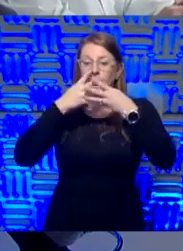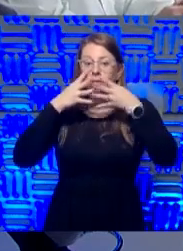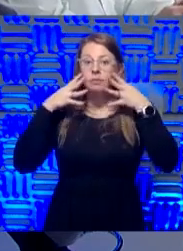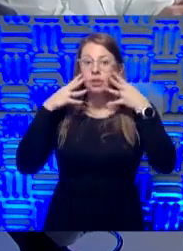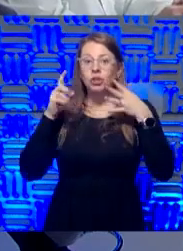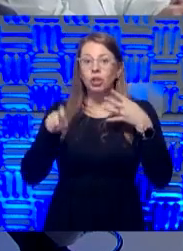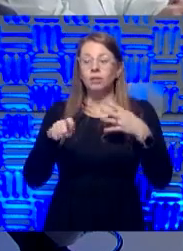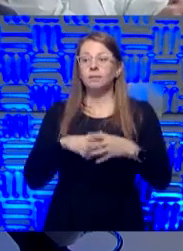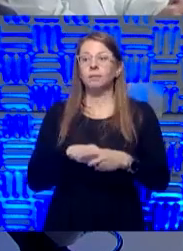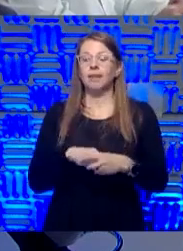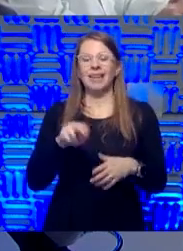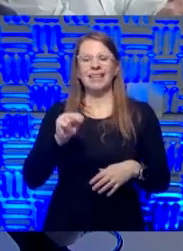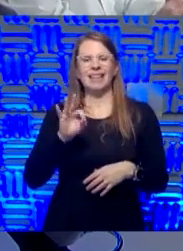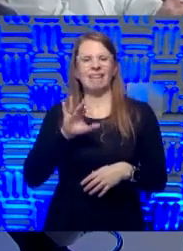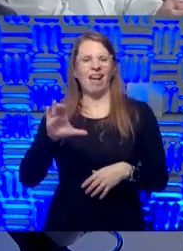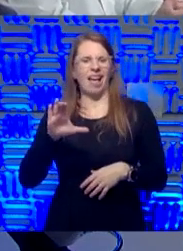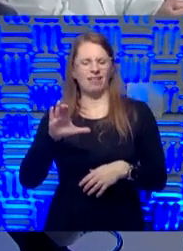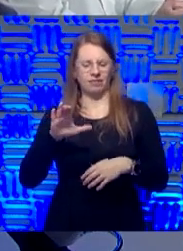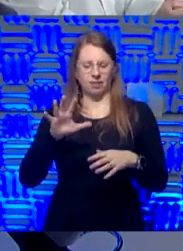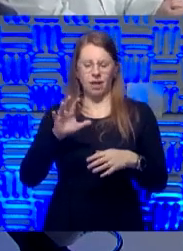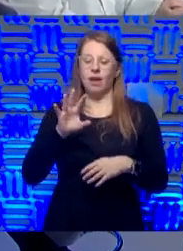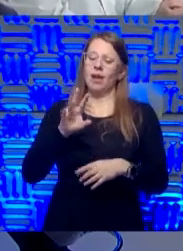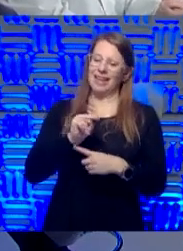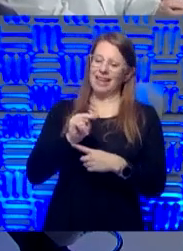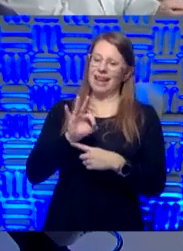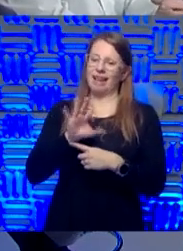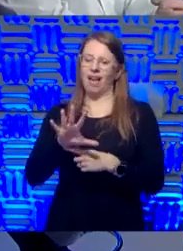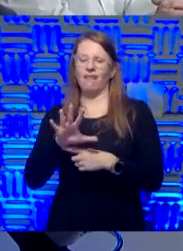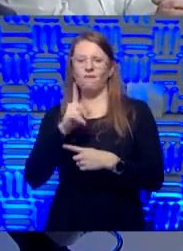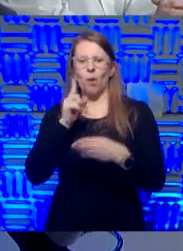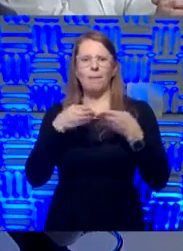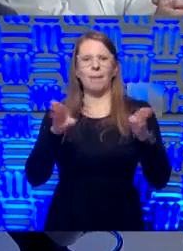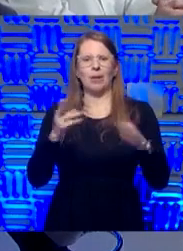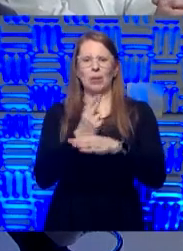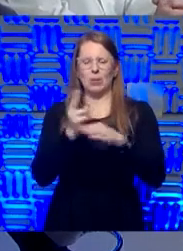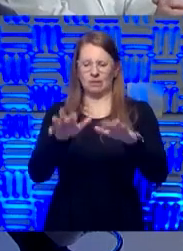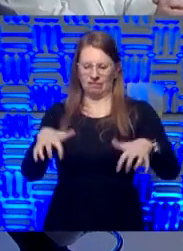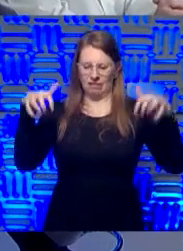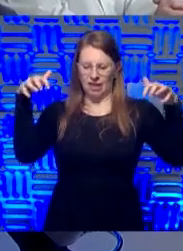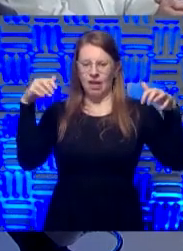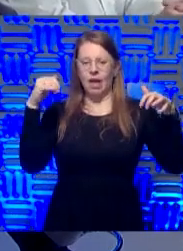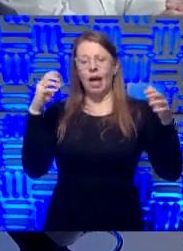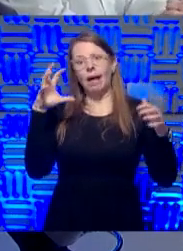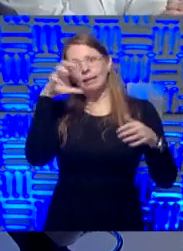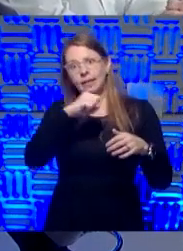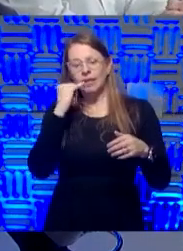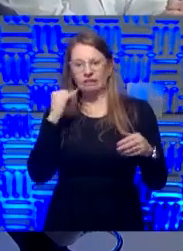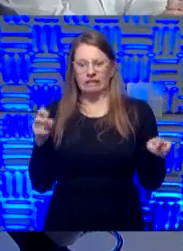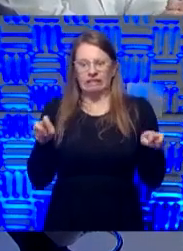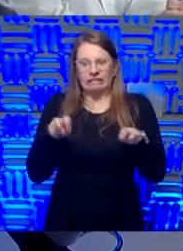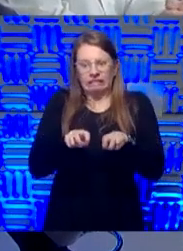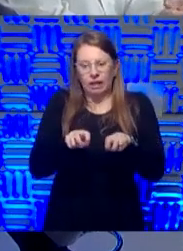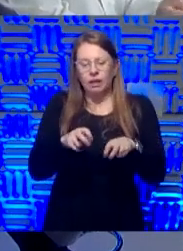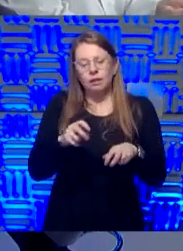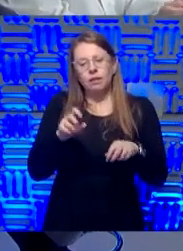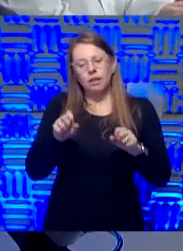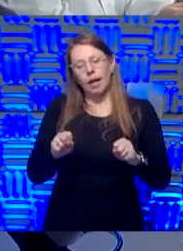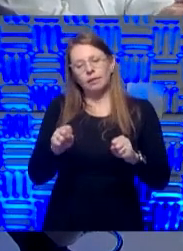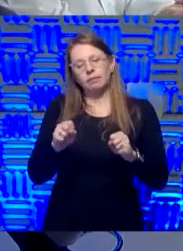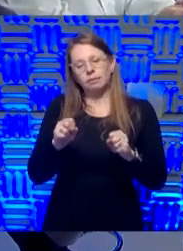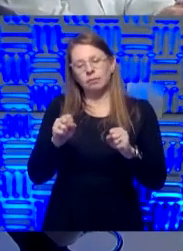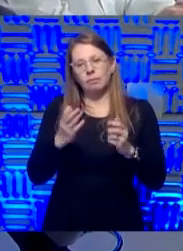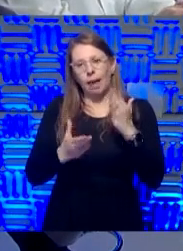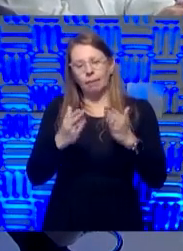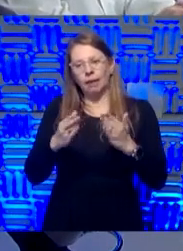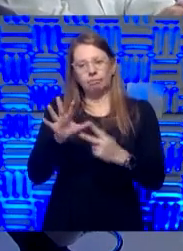Dana. I think that, I'm not sure about an N95 in general public use Yeah. in the stands. I I don't- guess if you're really packed in, maybe you could consider it, and if you have a chronic